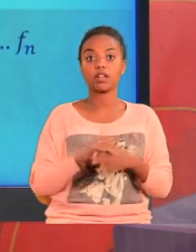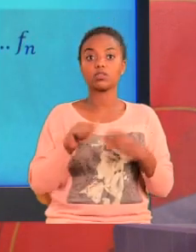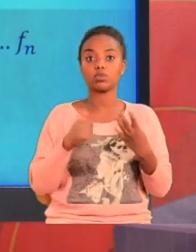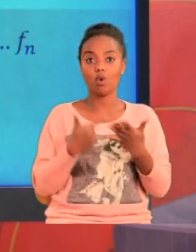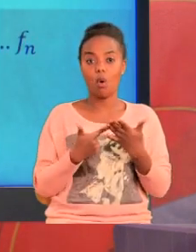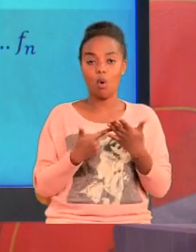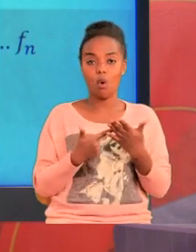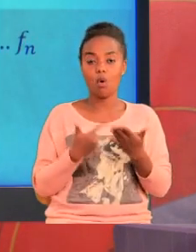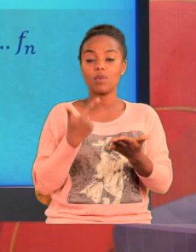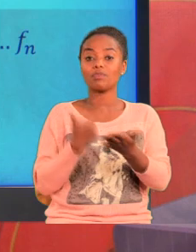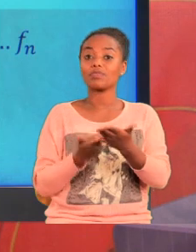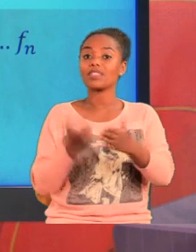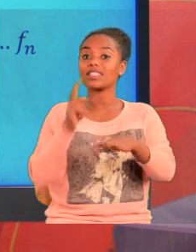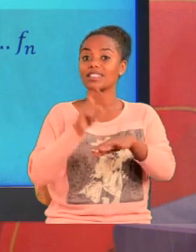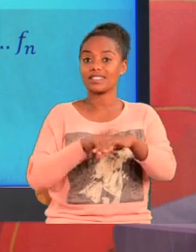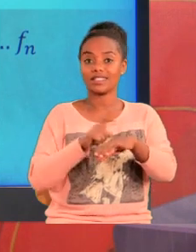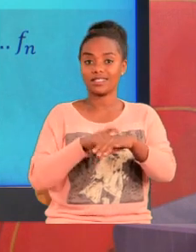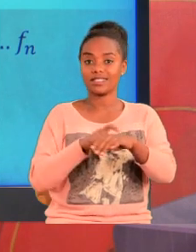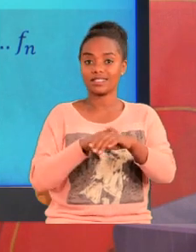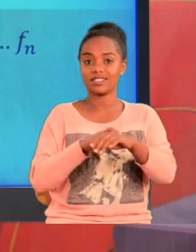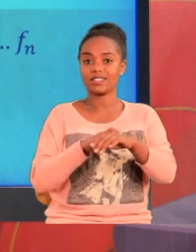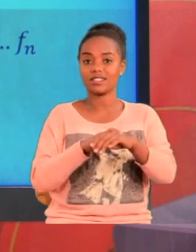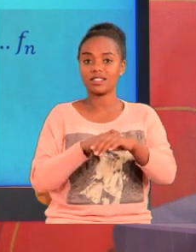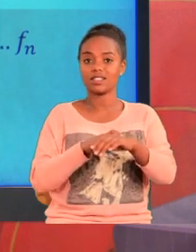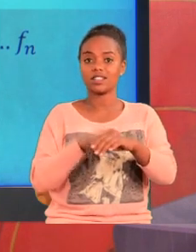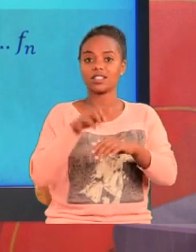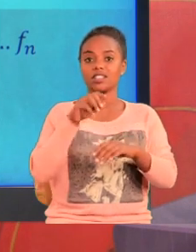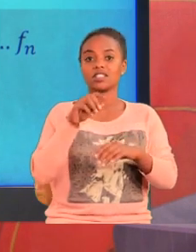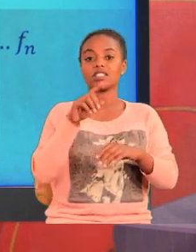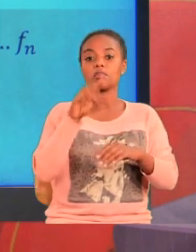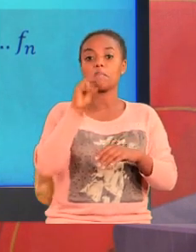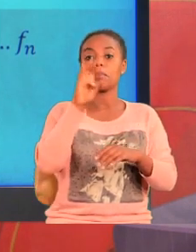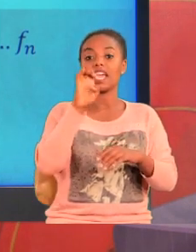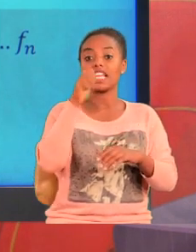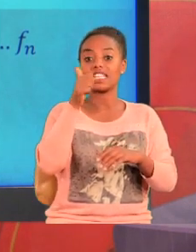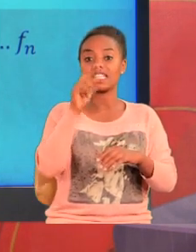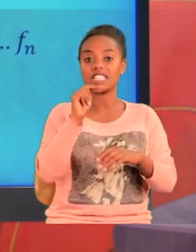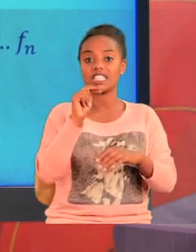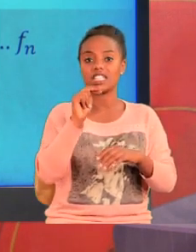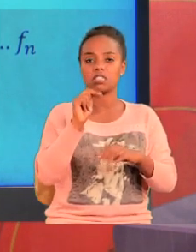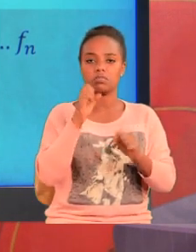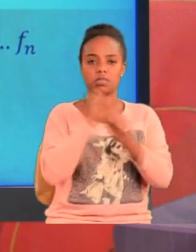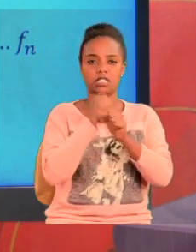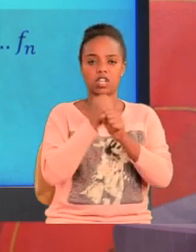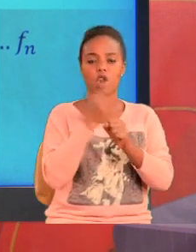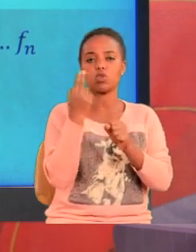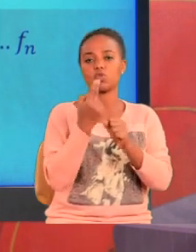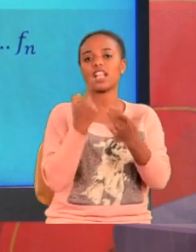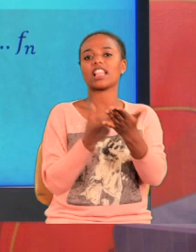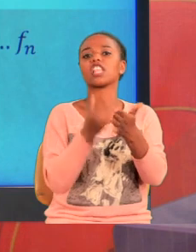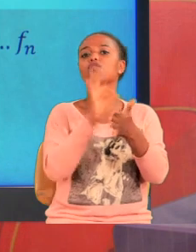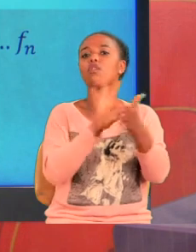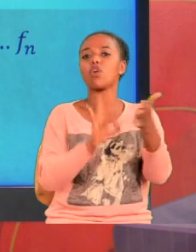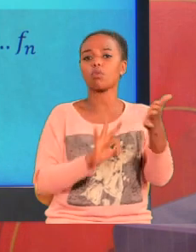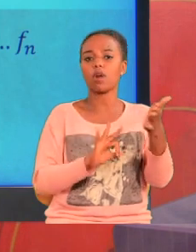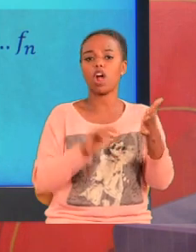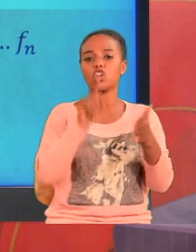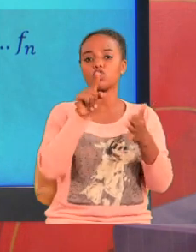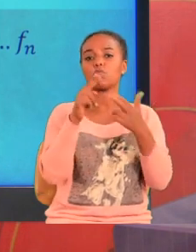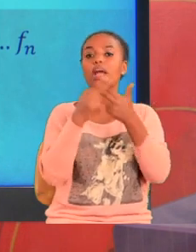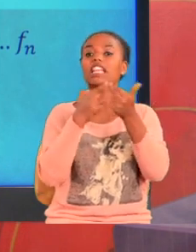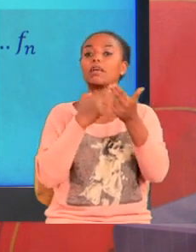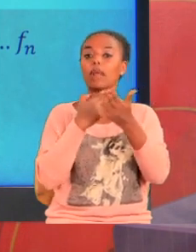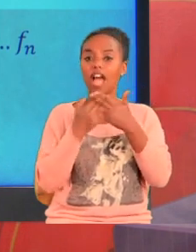So in this case the mean is computed using this formula. You